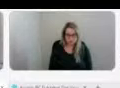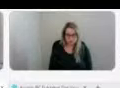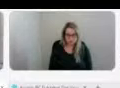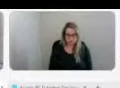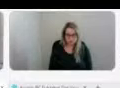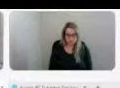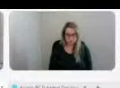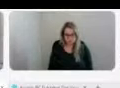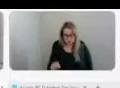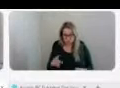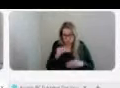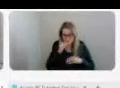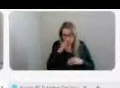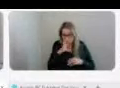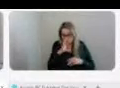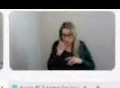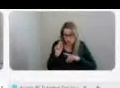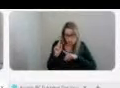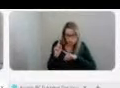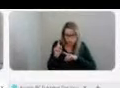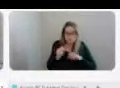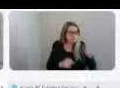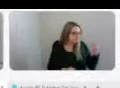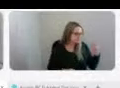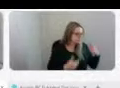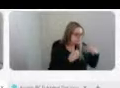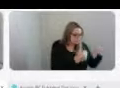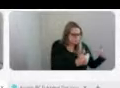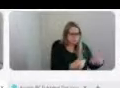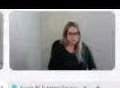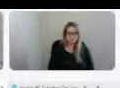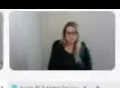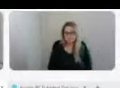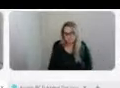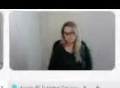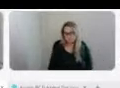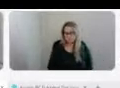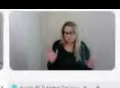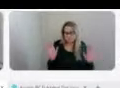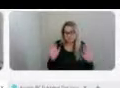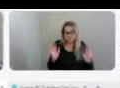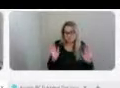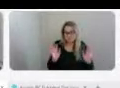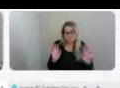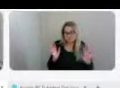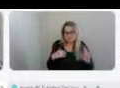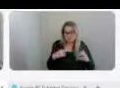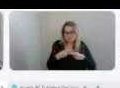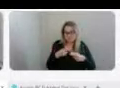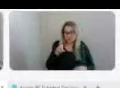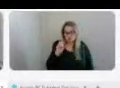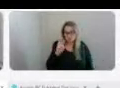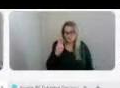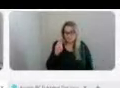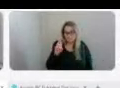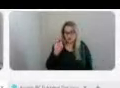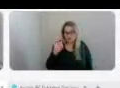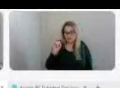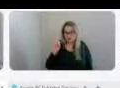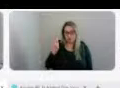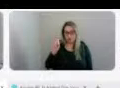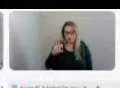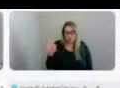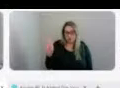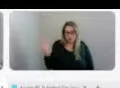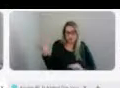okay am i unmuted yes please proceed yes my name is robert faroff i moved to tucson